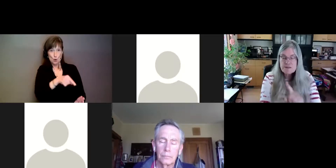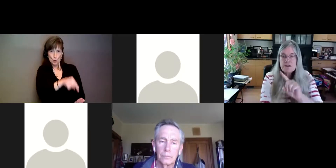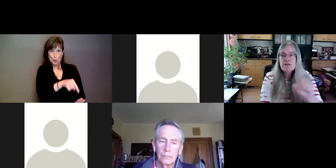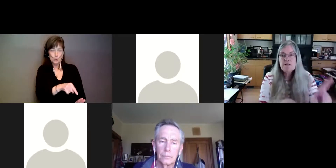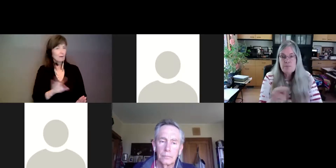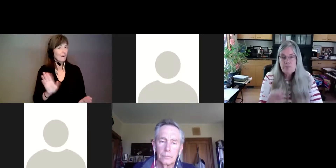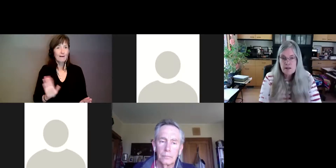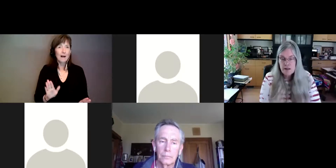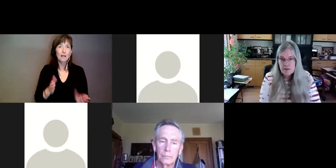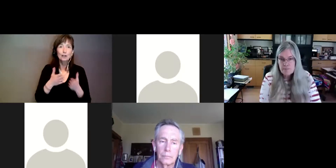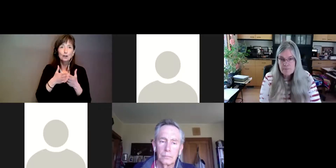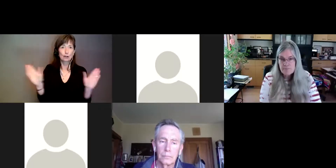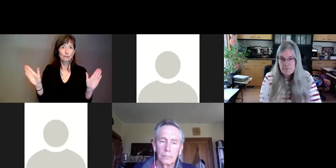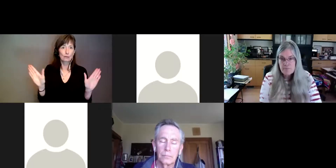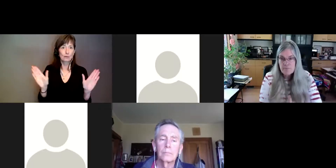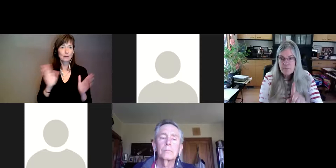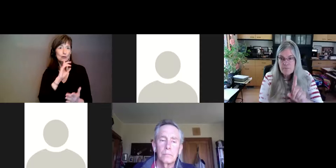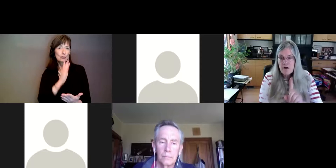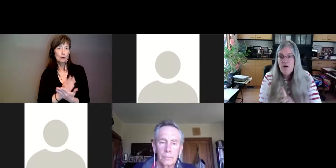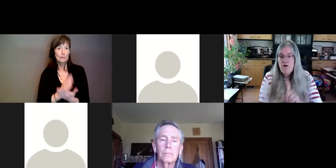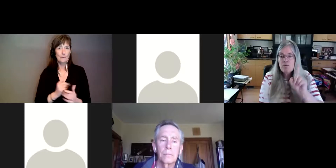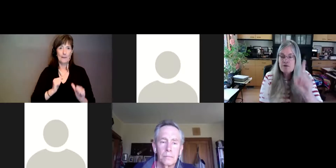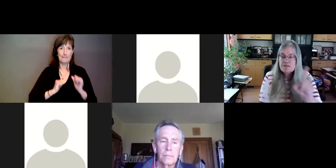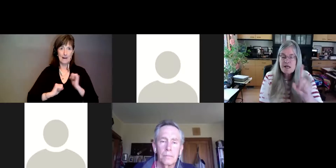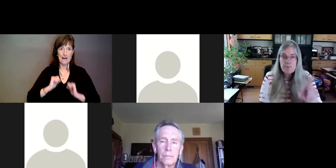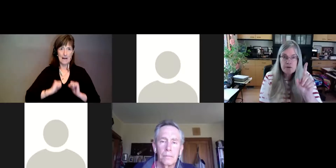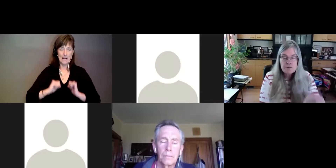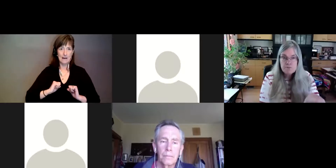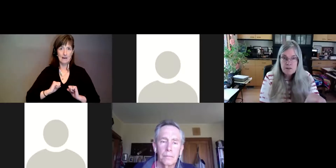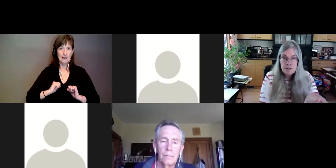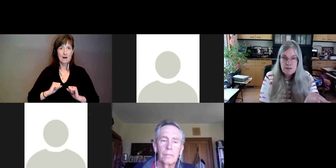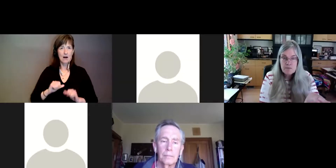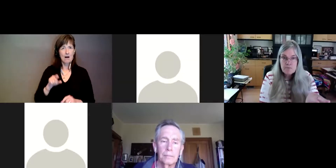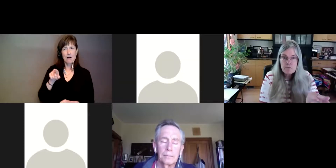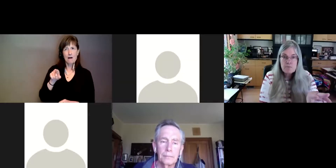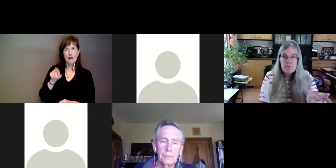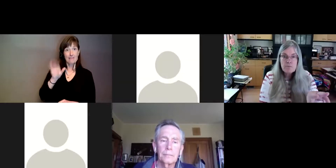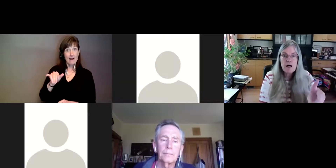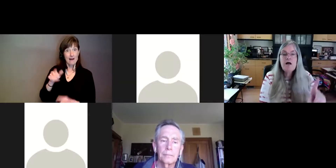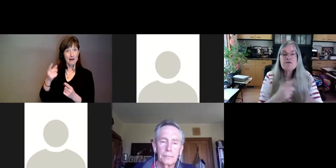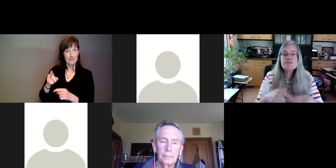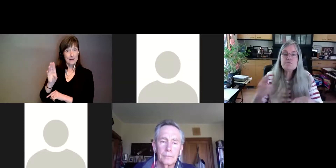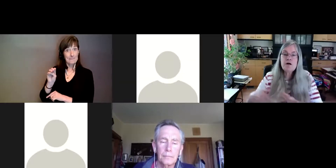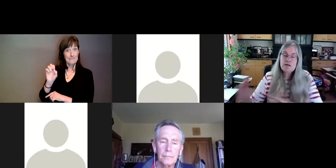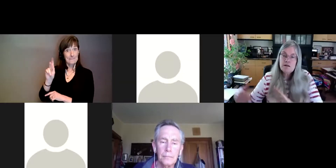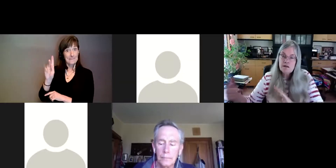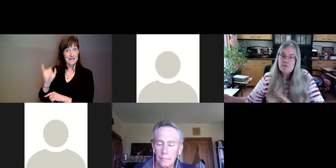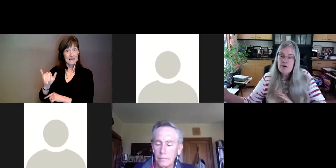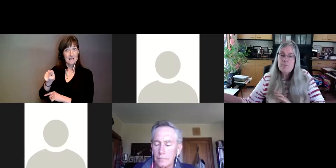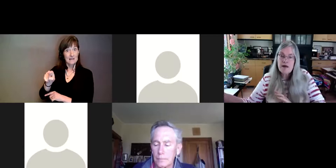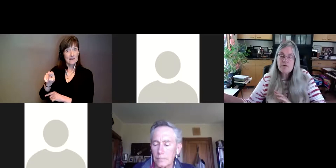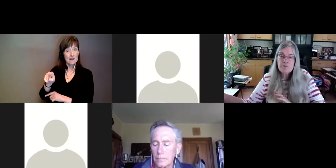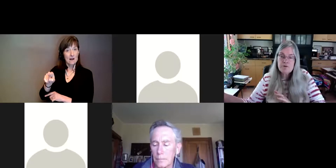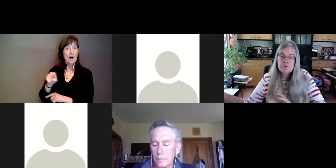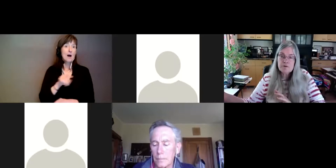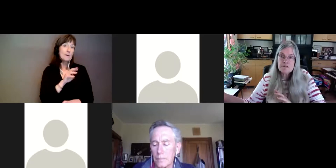happens in the play. Oh, this is happening to Mickey. Ah, this is what Mary